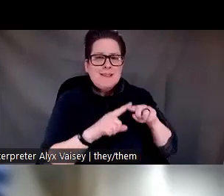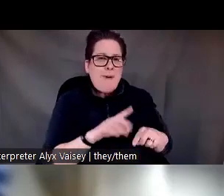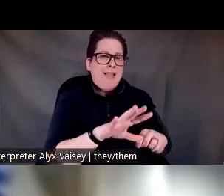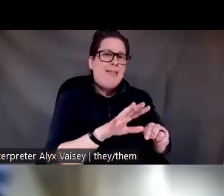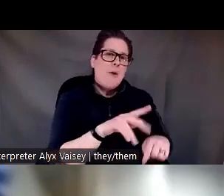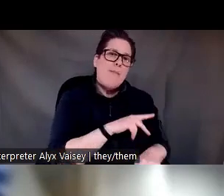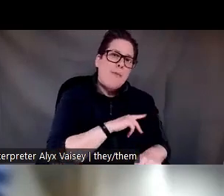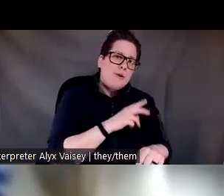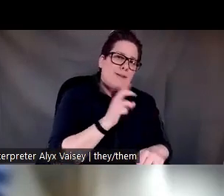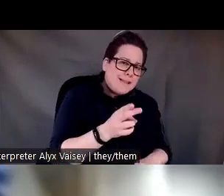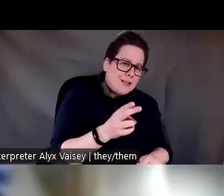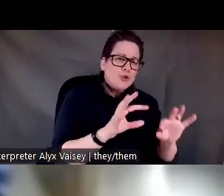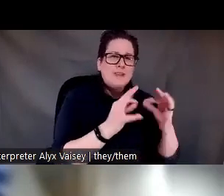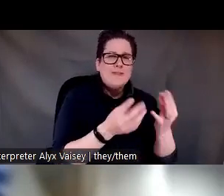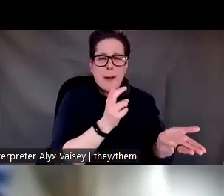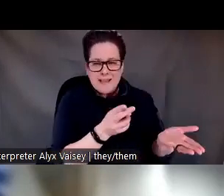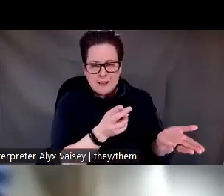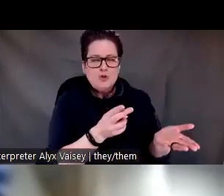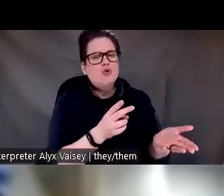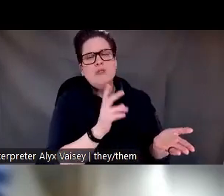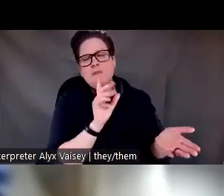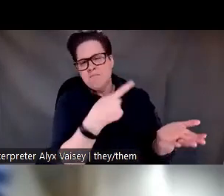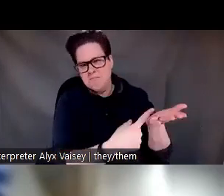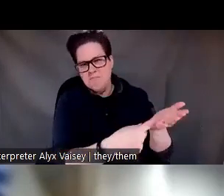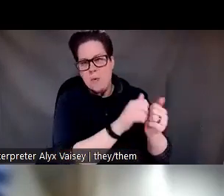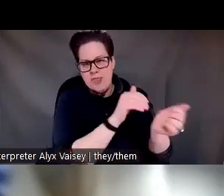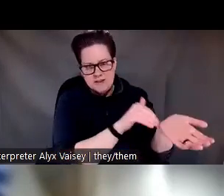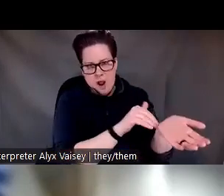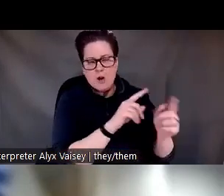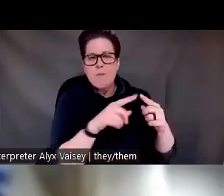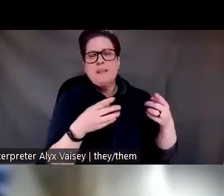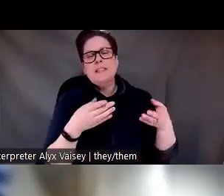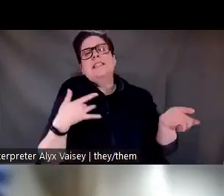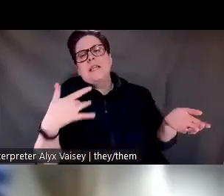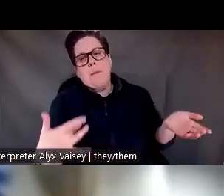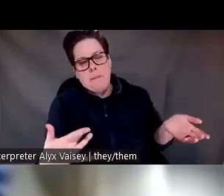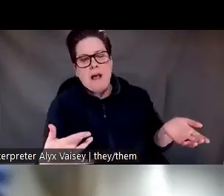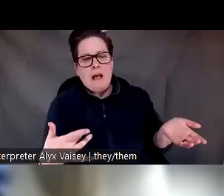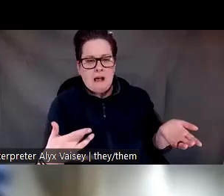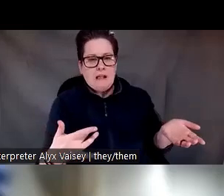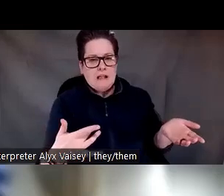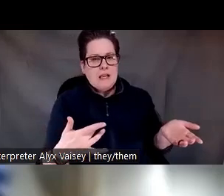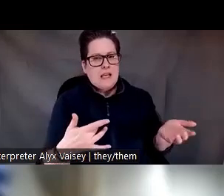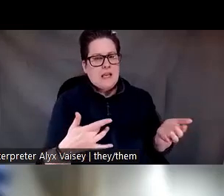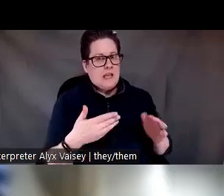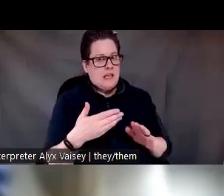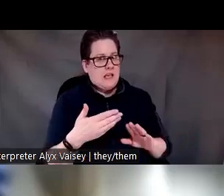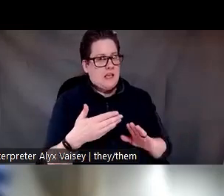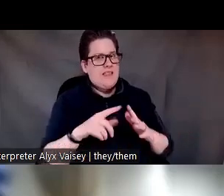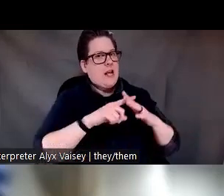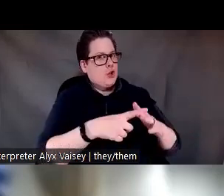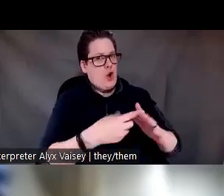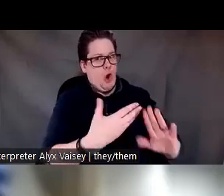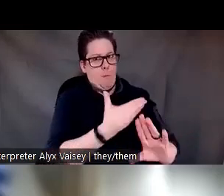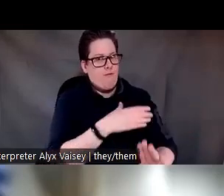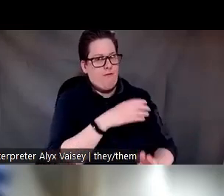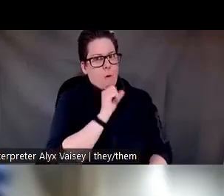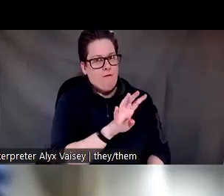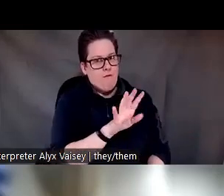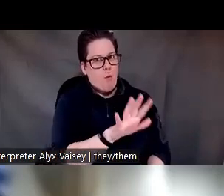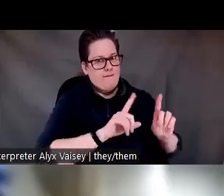history or their family history. But in general, it ends up being earlier than age 45 for that group.